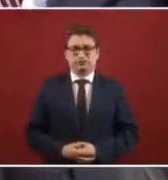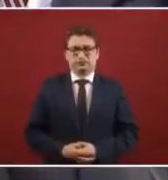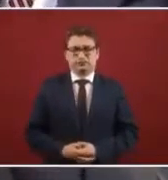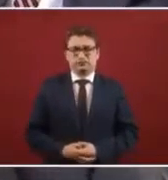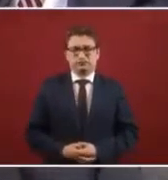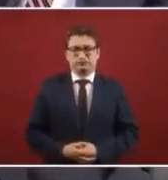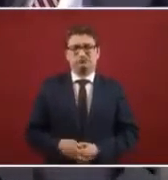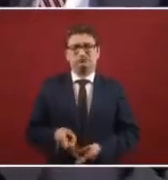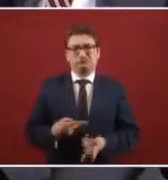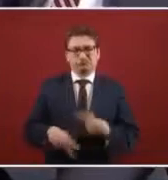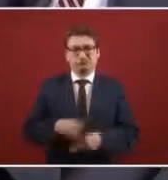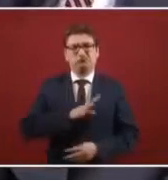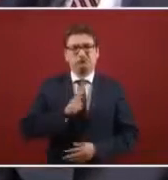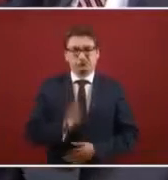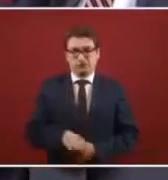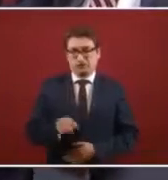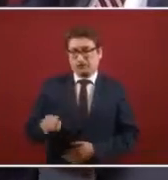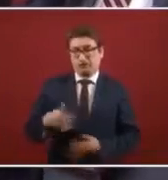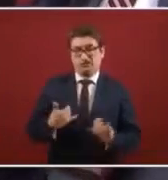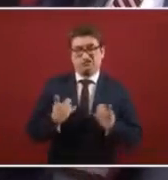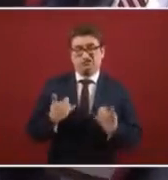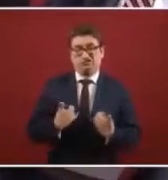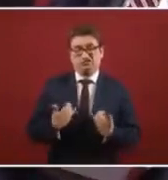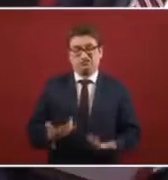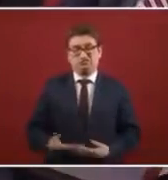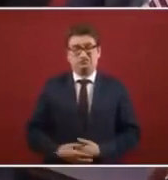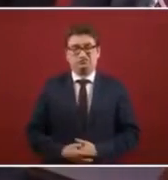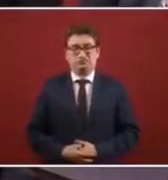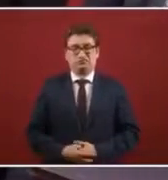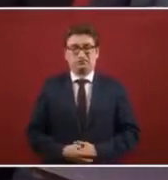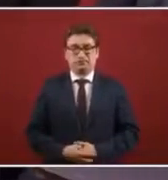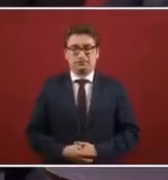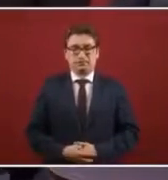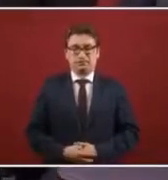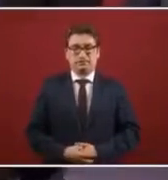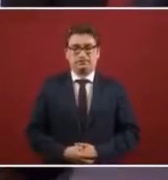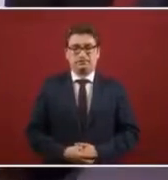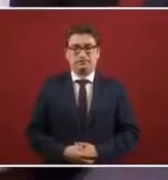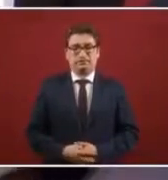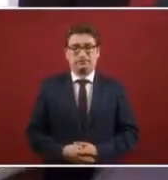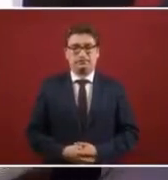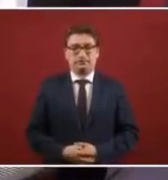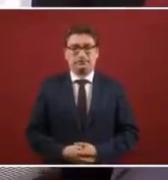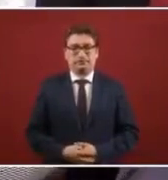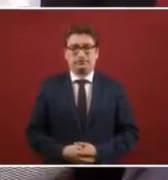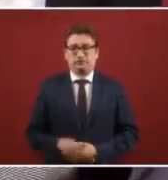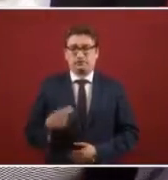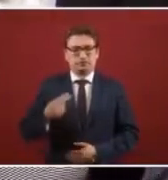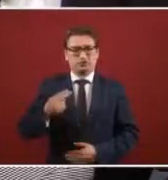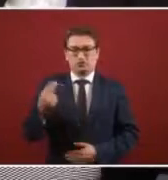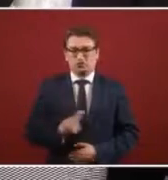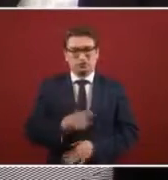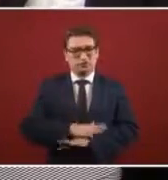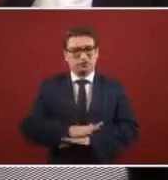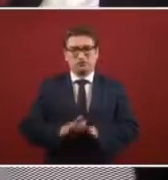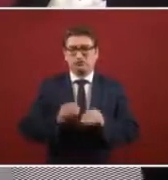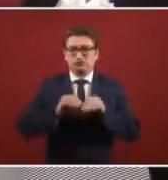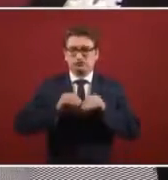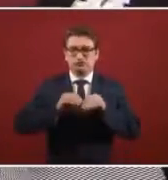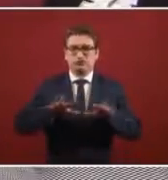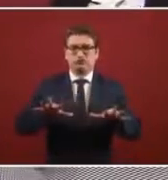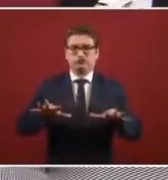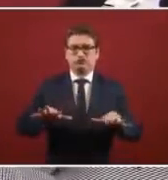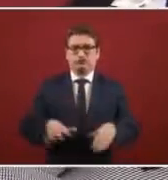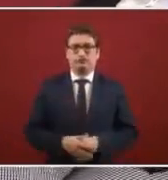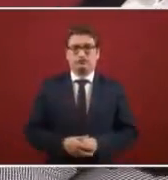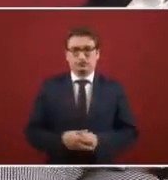cause death de jóvenes. of the youth. Ya me urge It is urgent to me for a